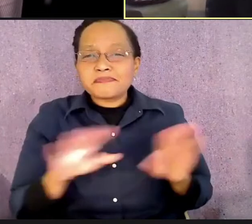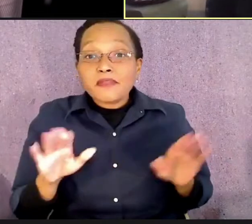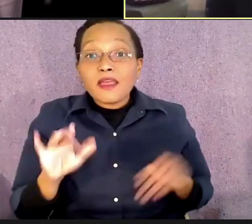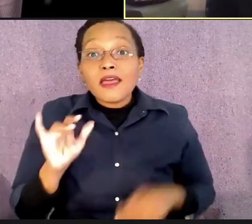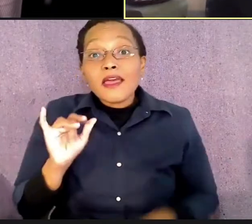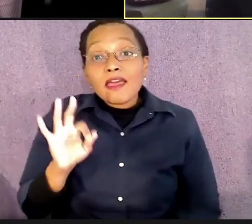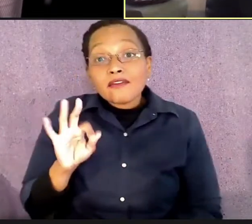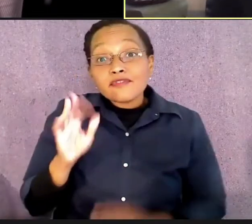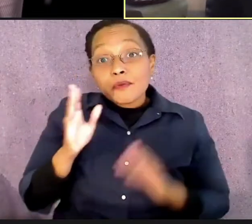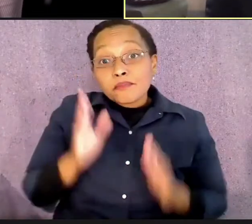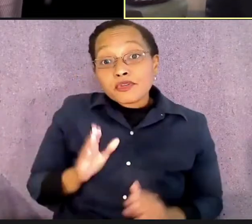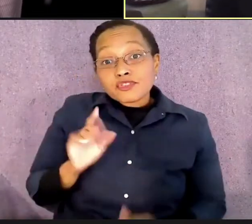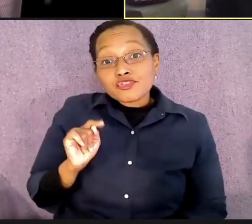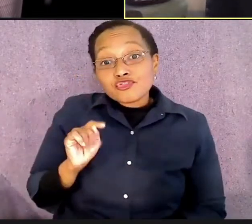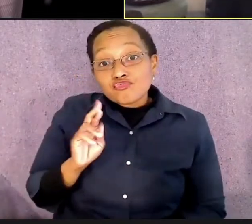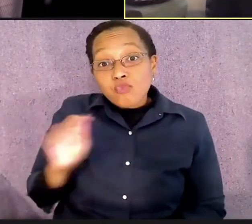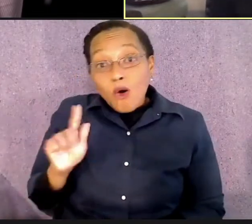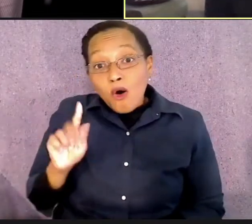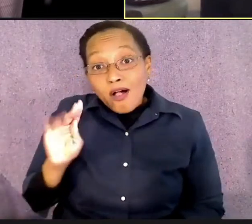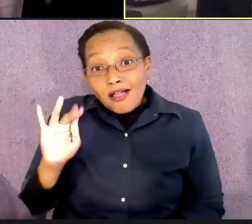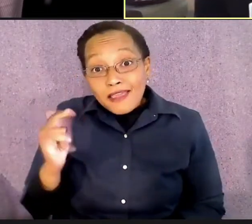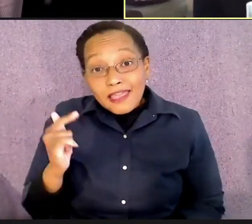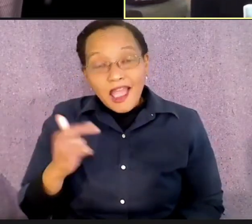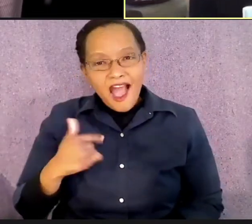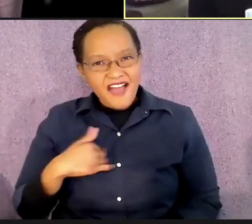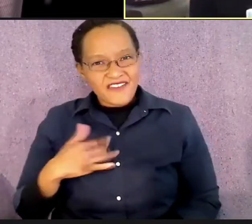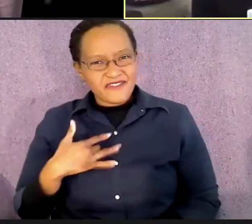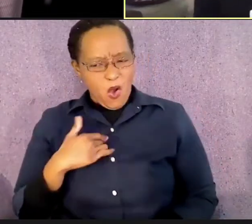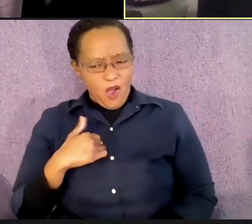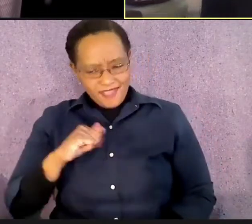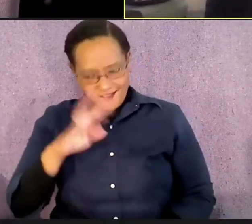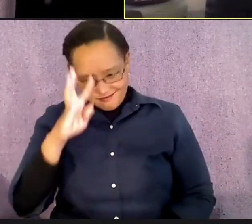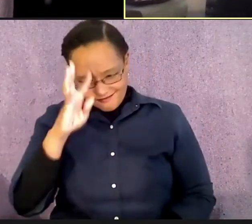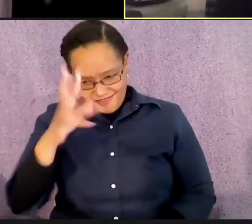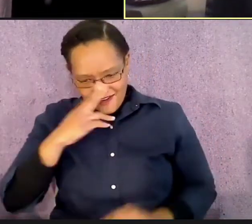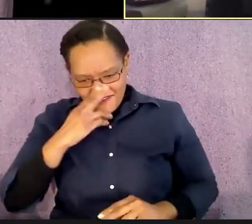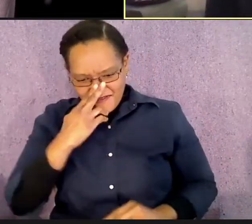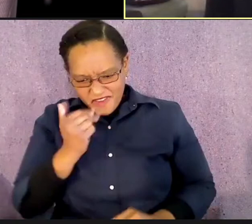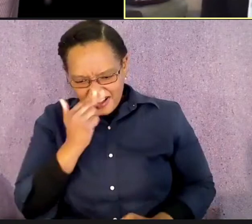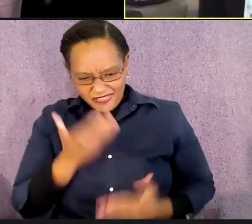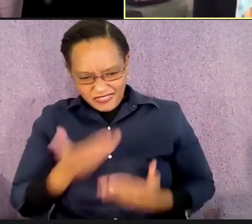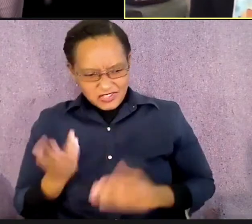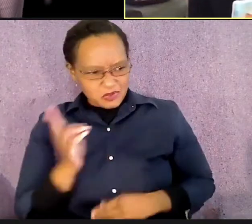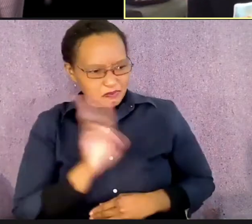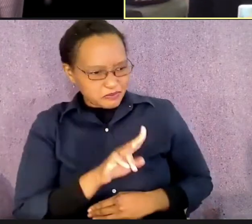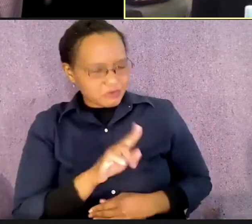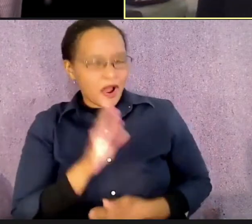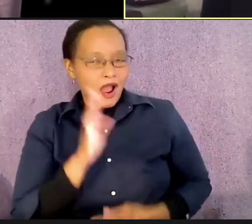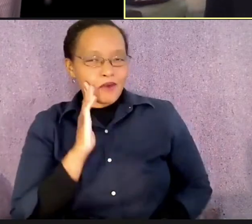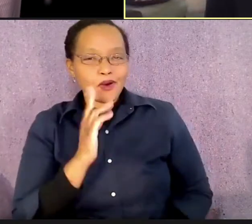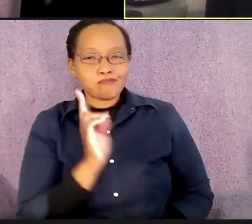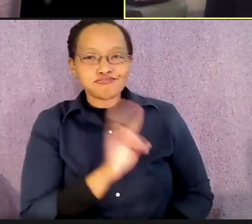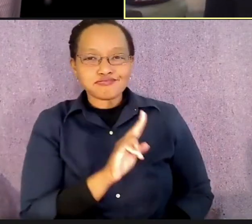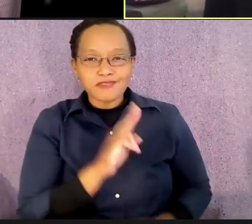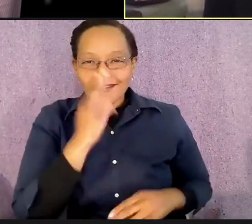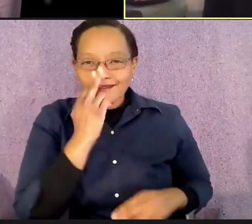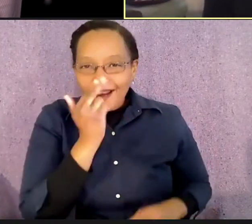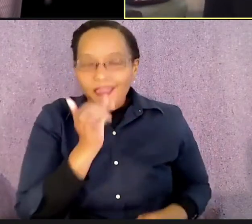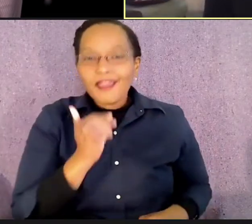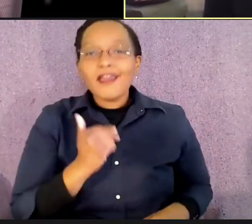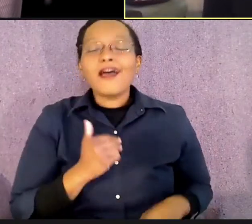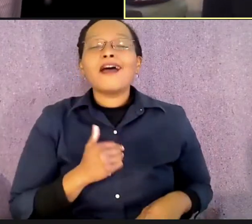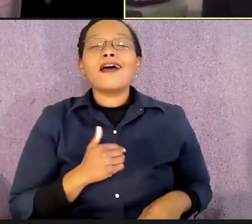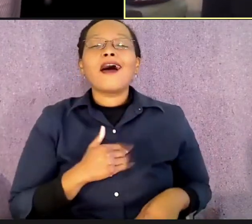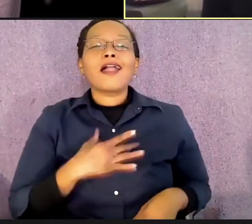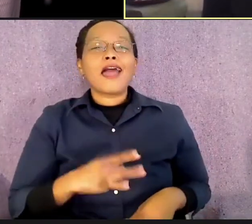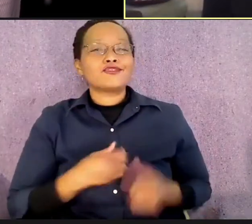do it because that's for me. That's not for you. Like and that's also, I'm a comedian. I like to say inappropriate things, and it's fun to make people